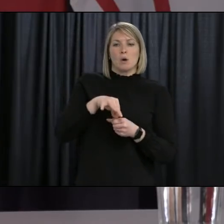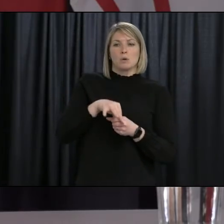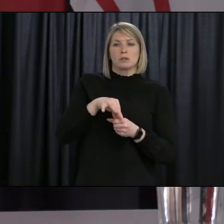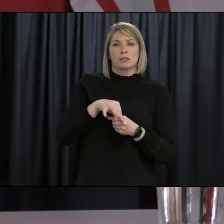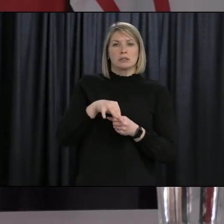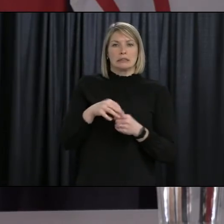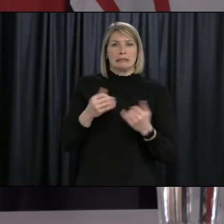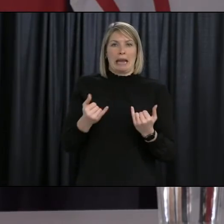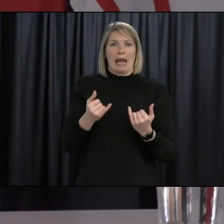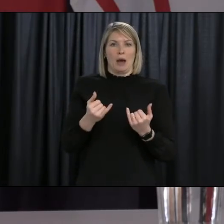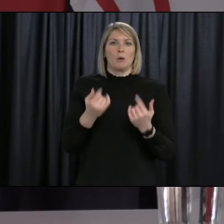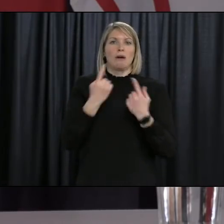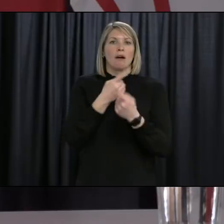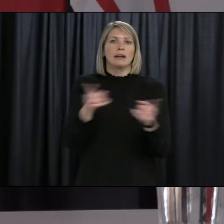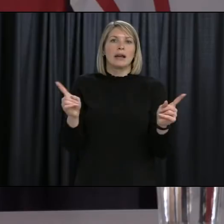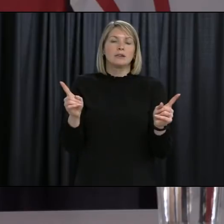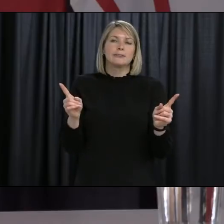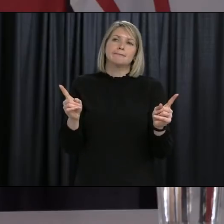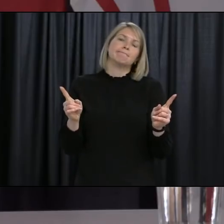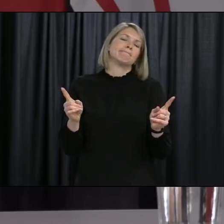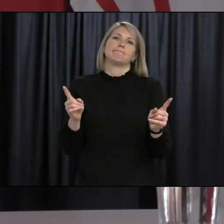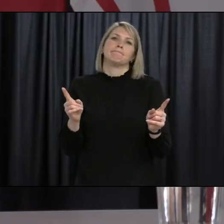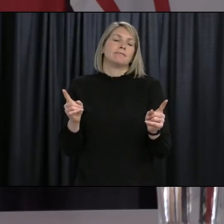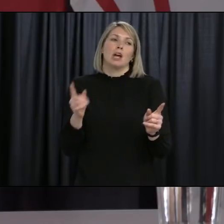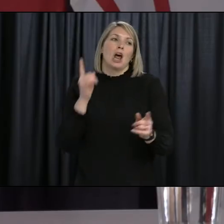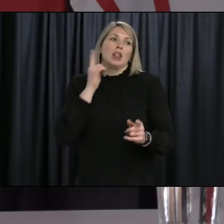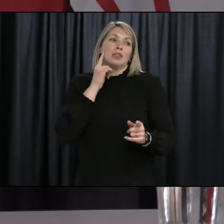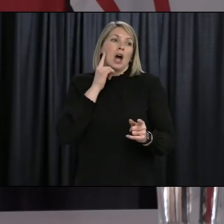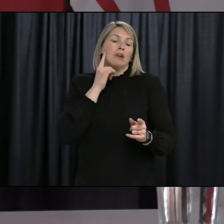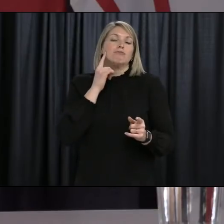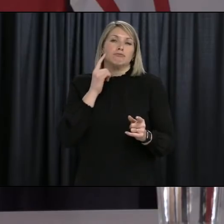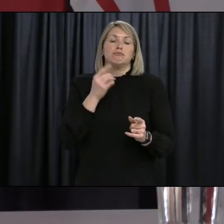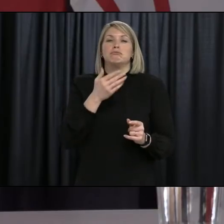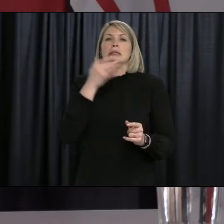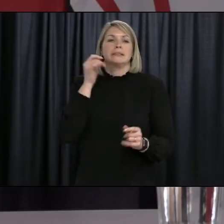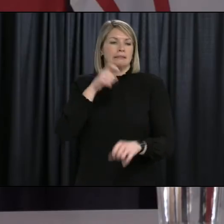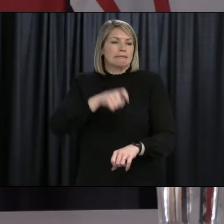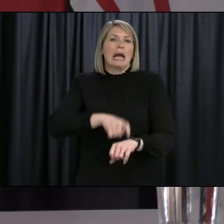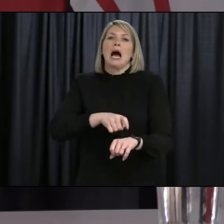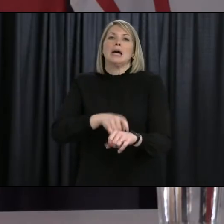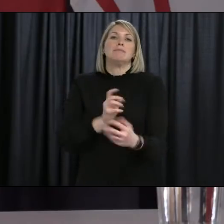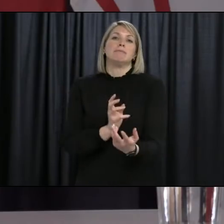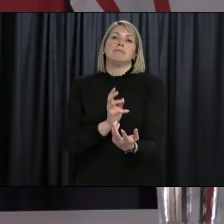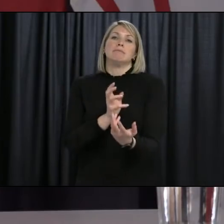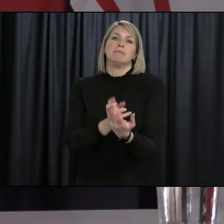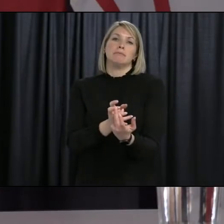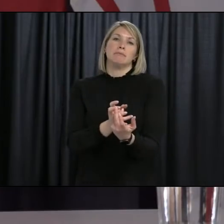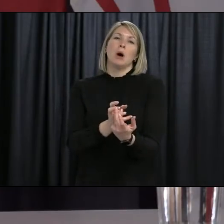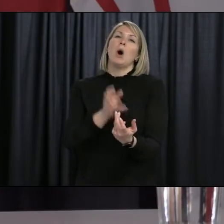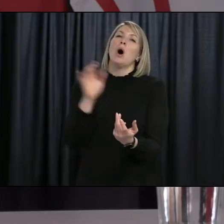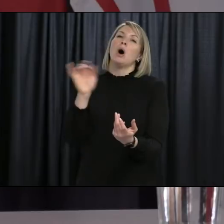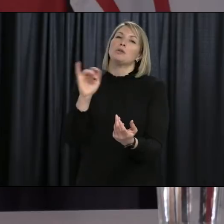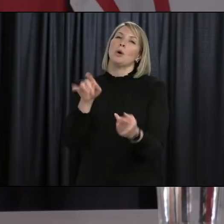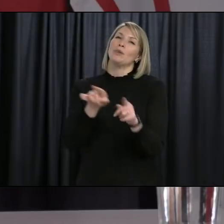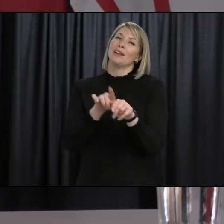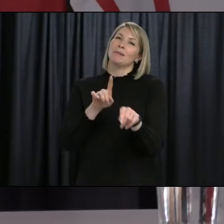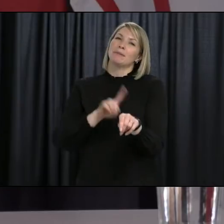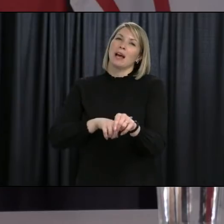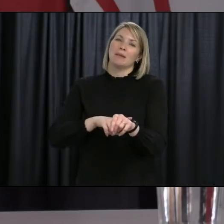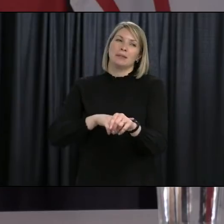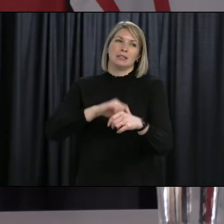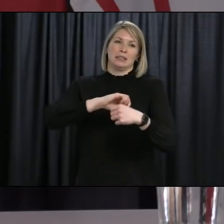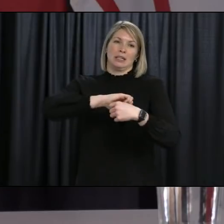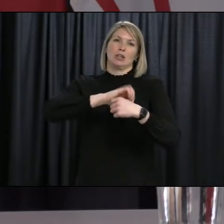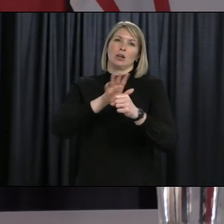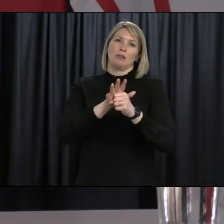to be, but no one is clairvoyant. As you can see with respect to the even distribution in the supply chain of the vaccine, it's not as robust as